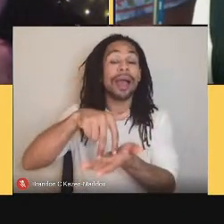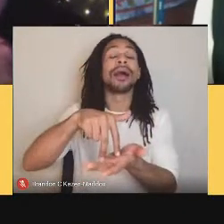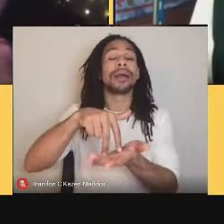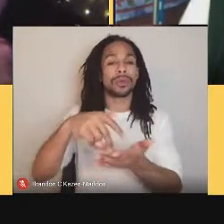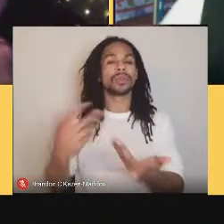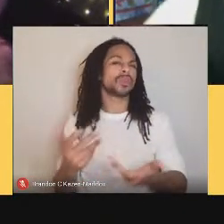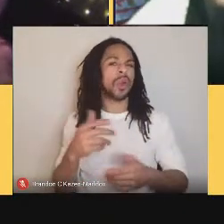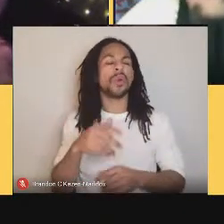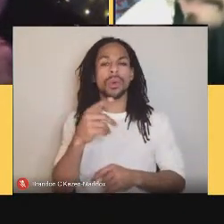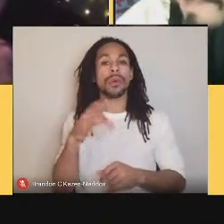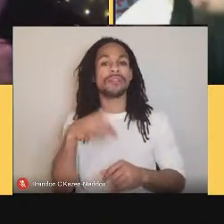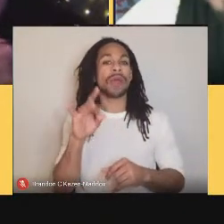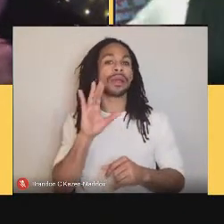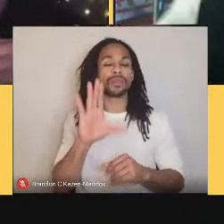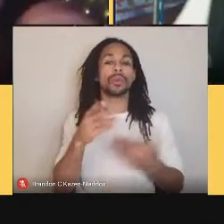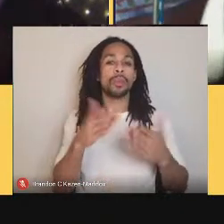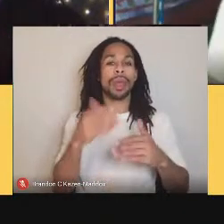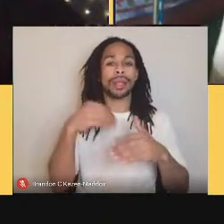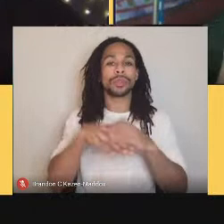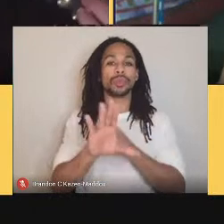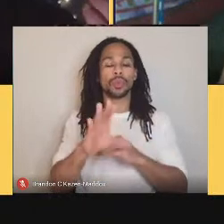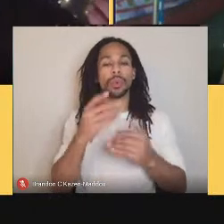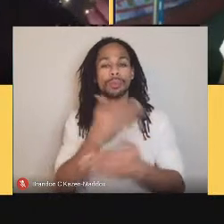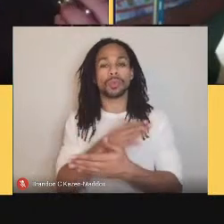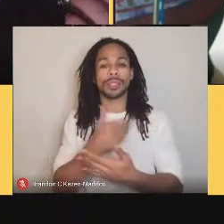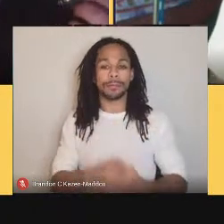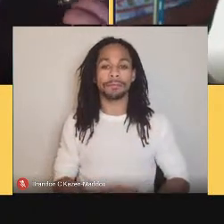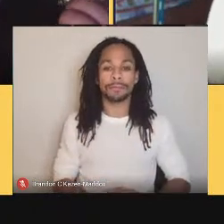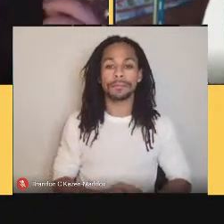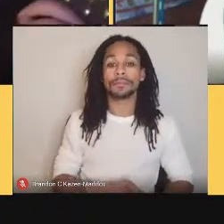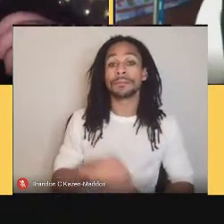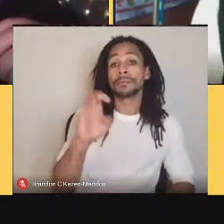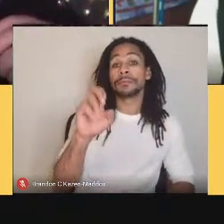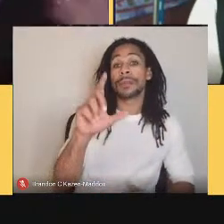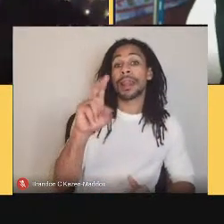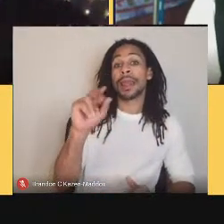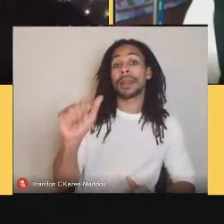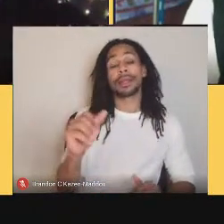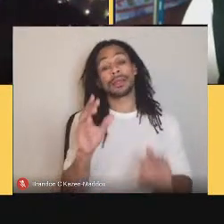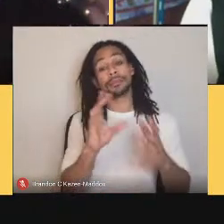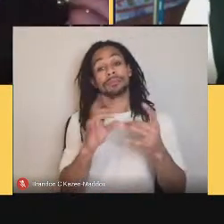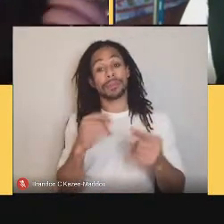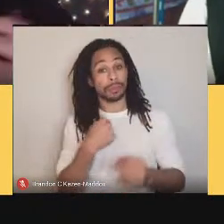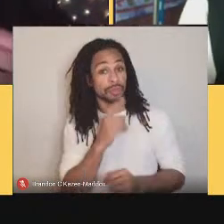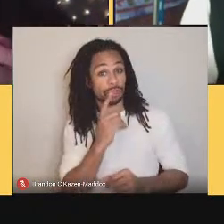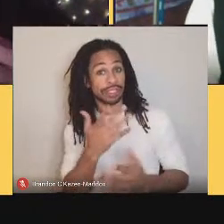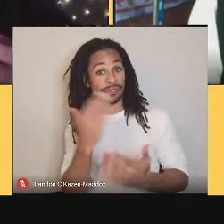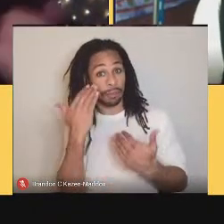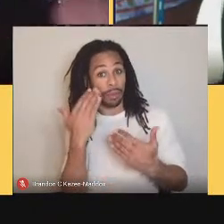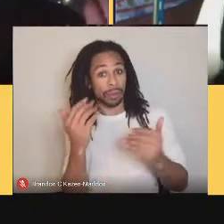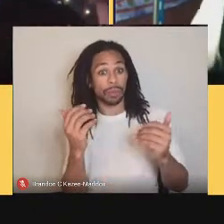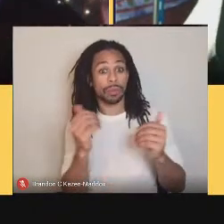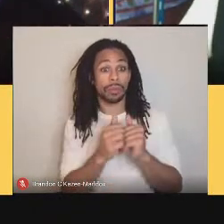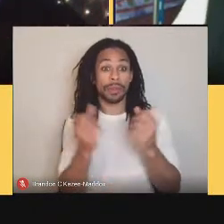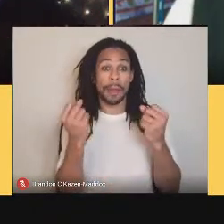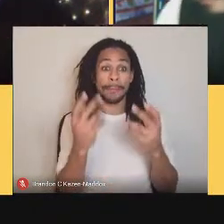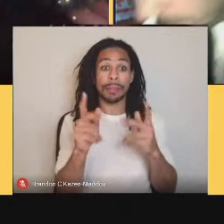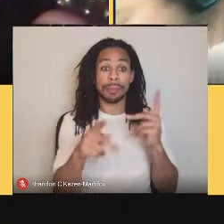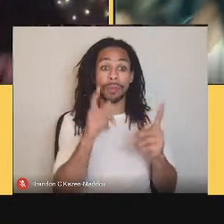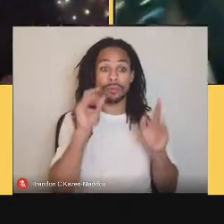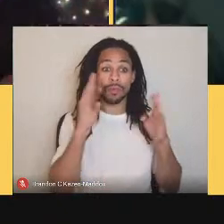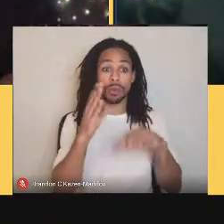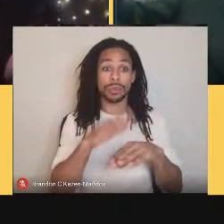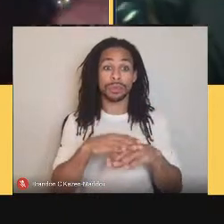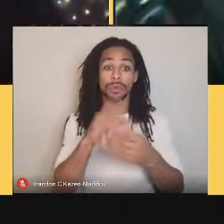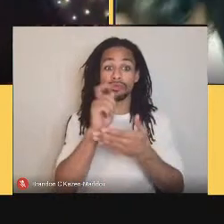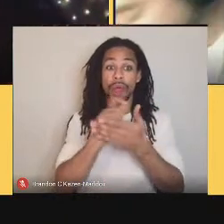tune. Absolutely. I'm sure this is sounding familiar to a lot of the people who focus on writing art there who